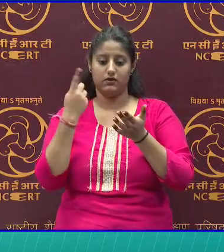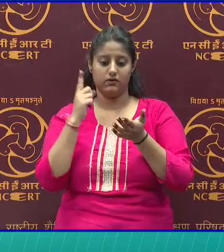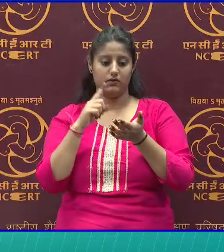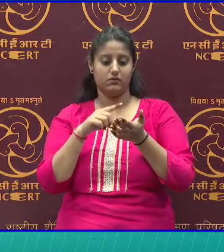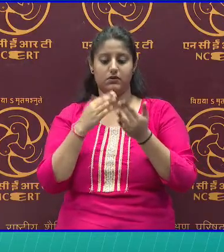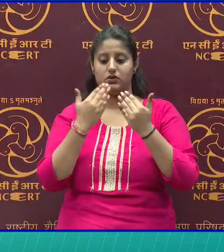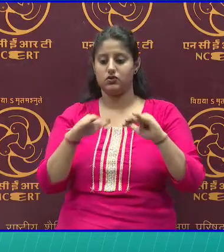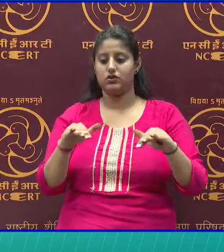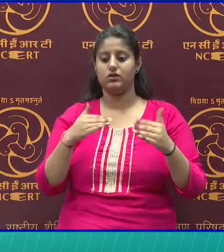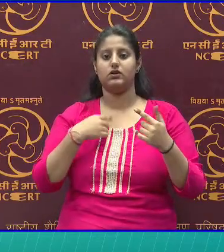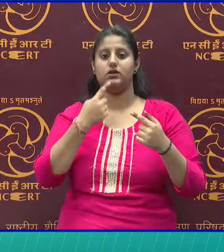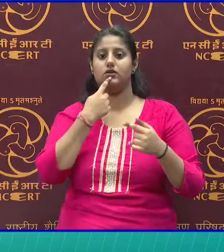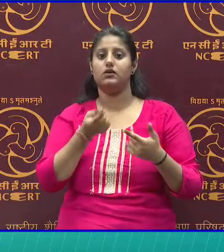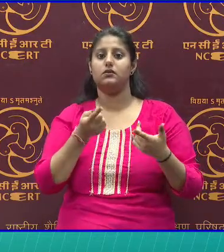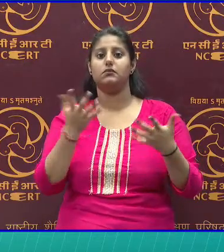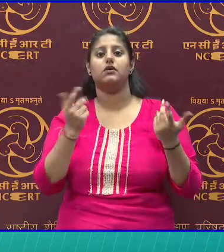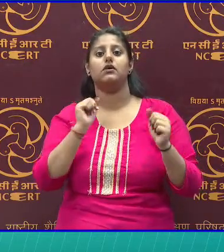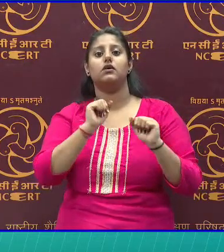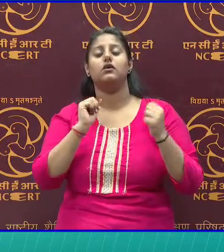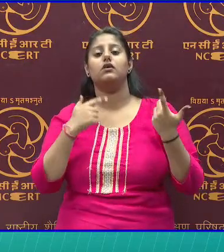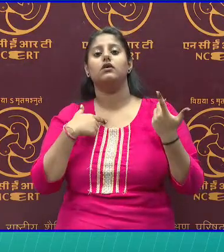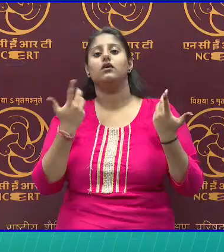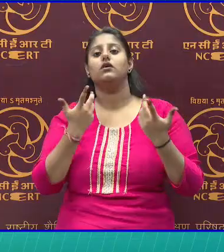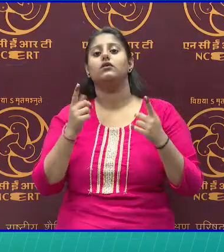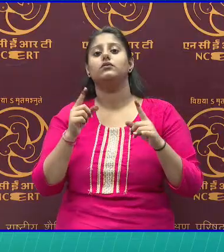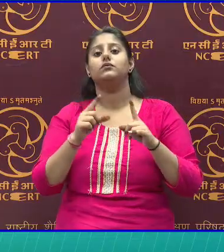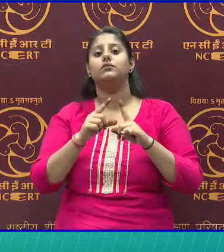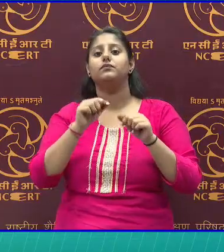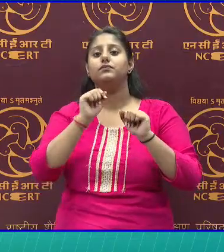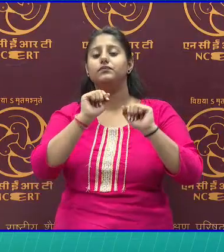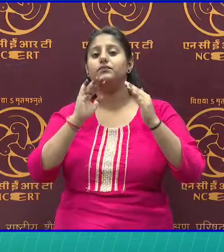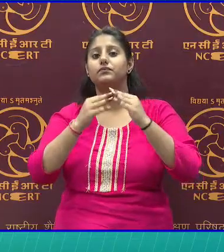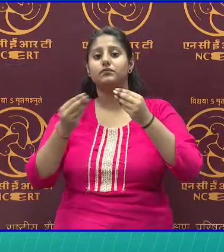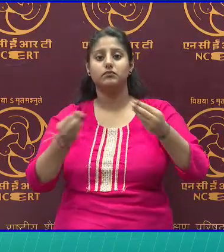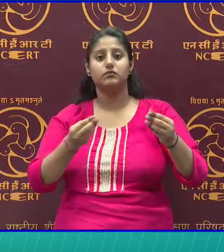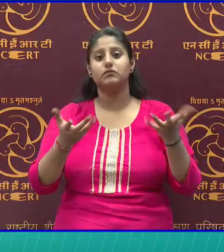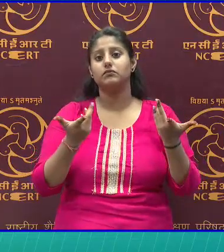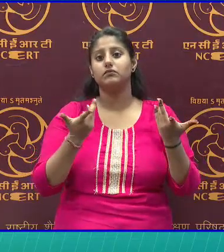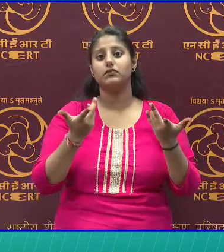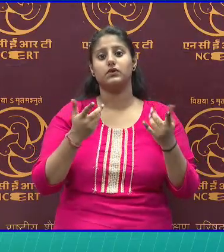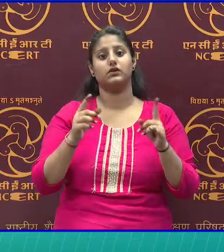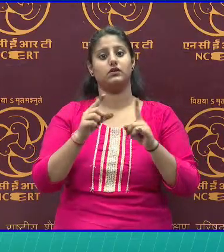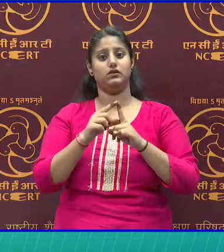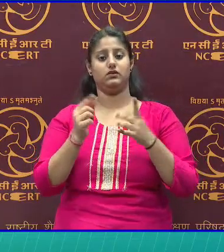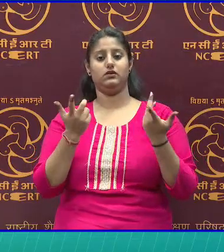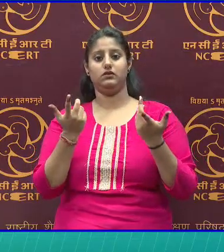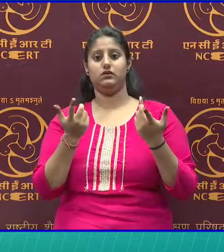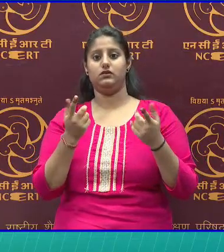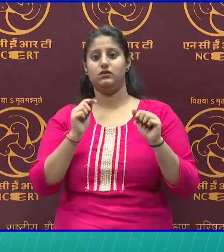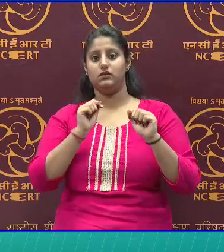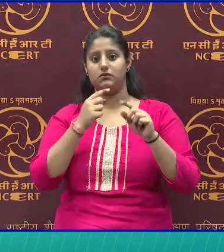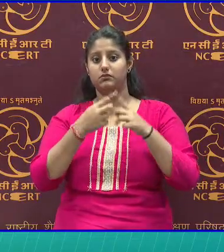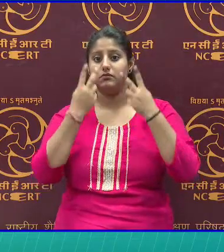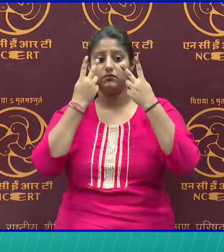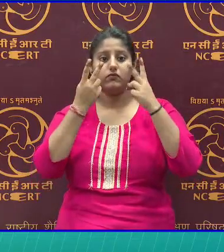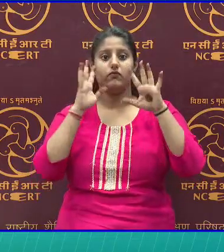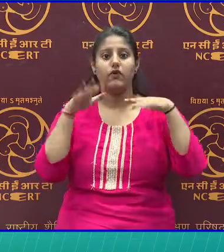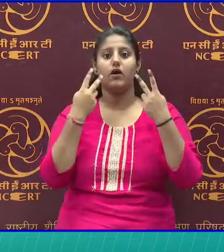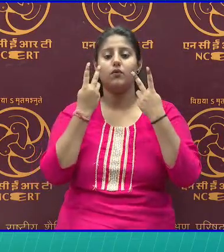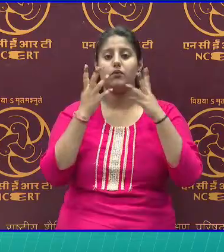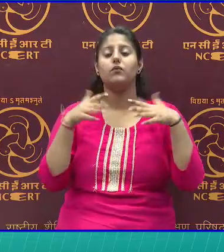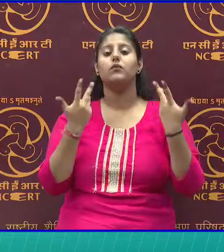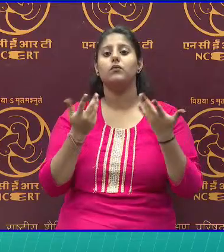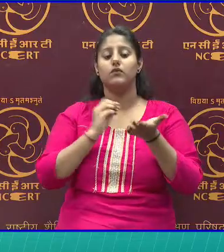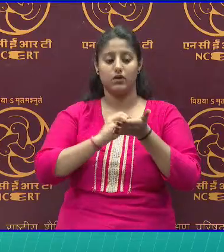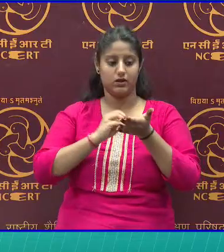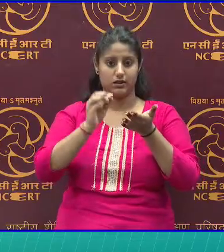children that in your locality, in your neighborhood, then what is that change that you are visualizing, envisioning that this has